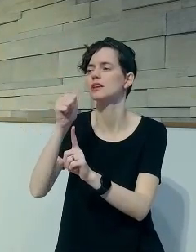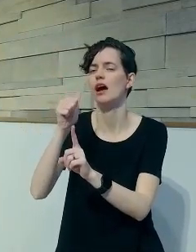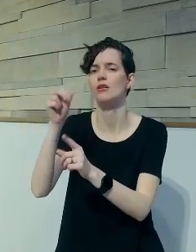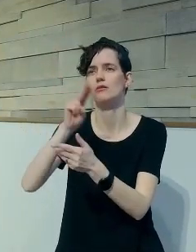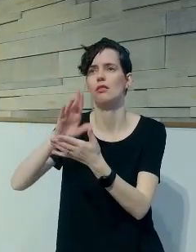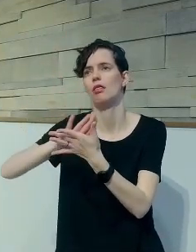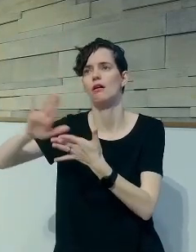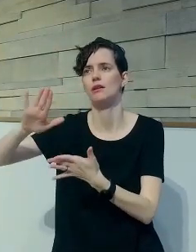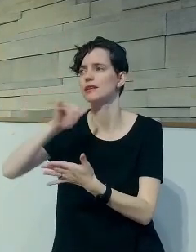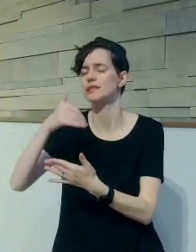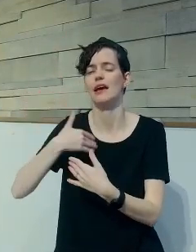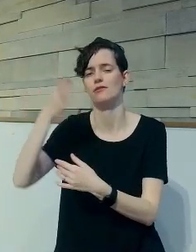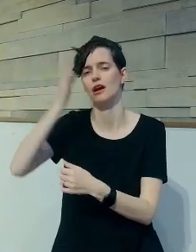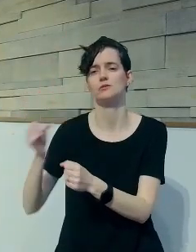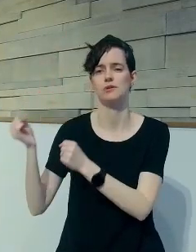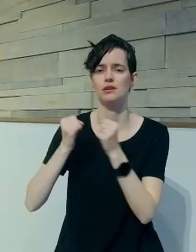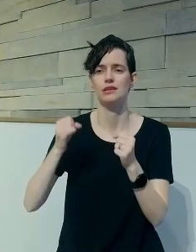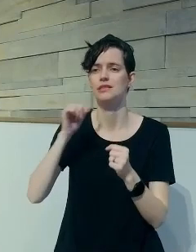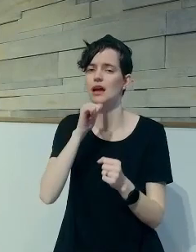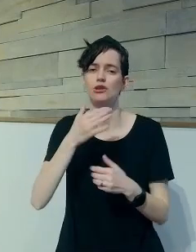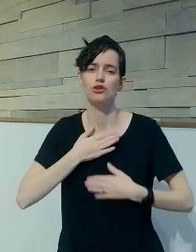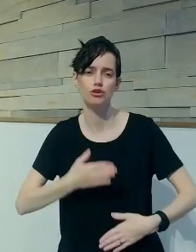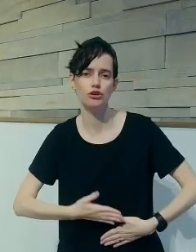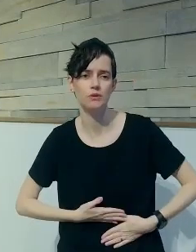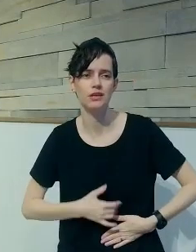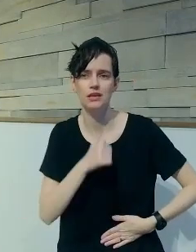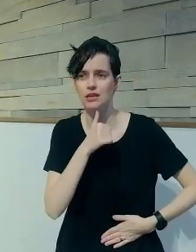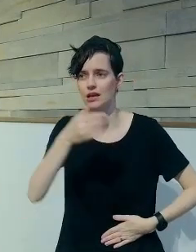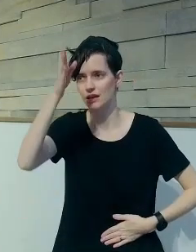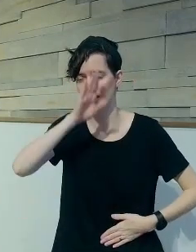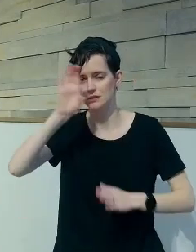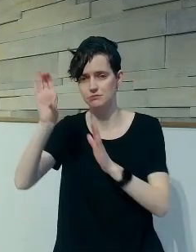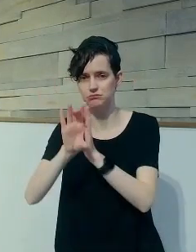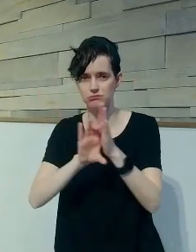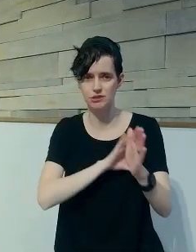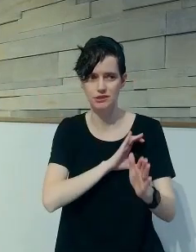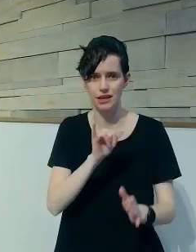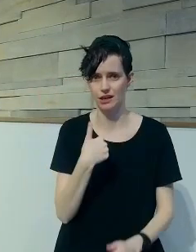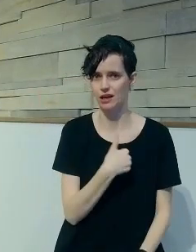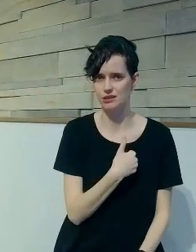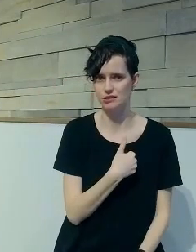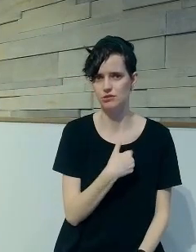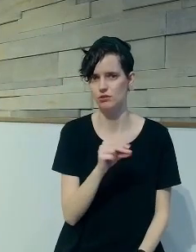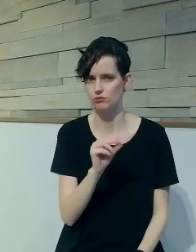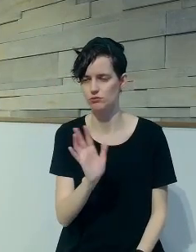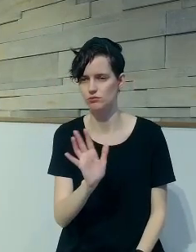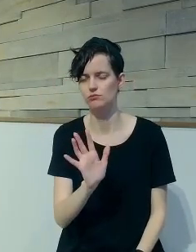He doesn't have the power of God. Satan is not human. He's not made in the image of God, the way that you and I are made in the image of